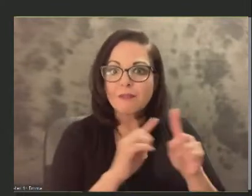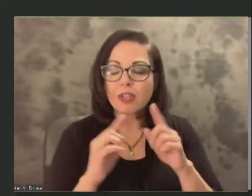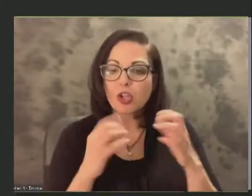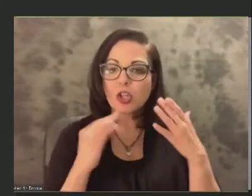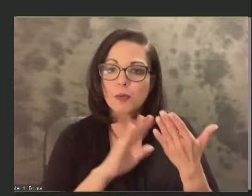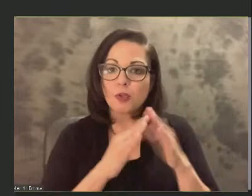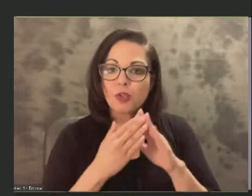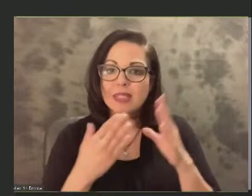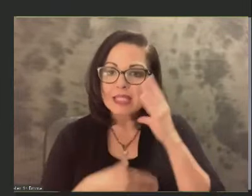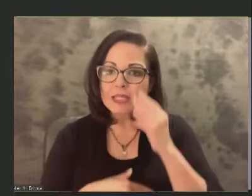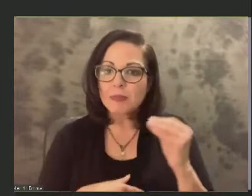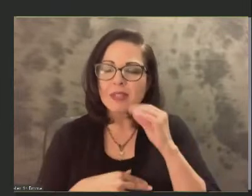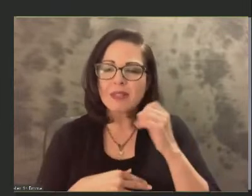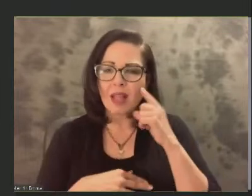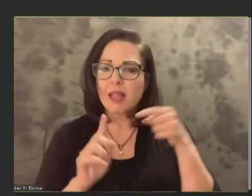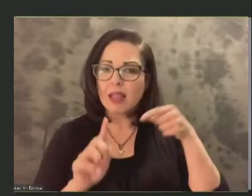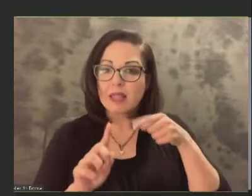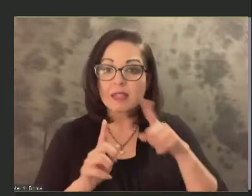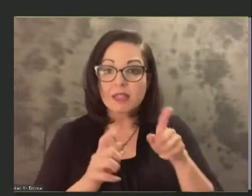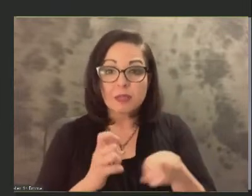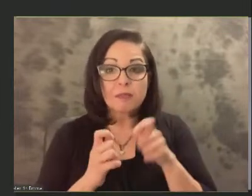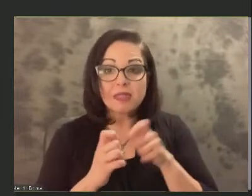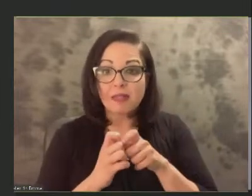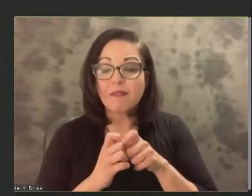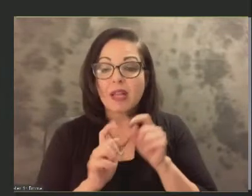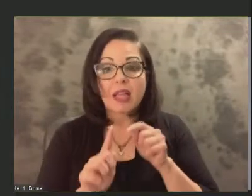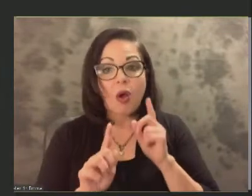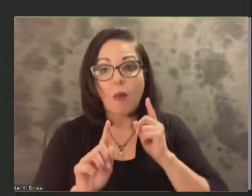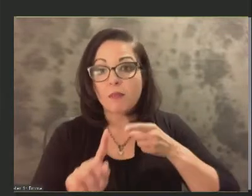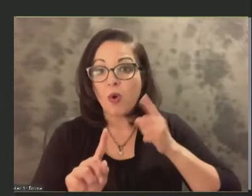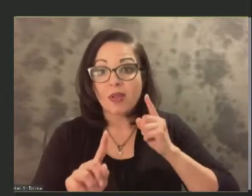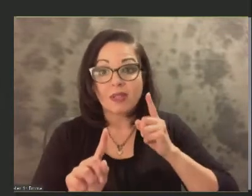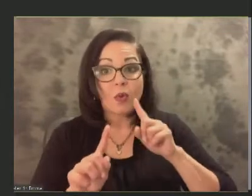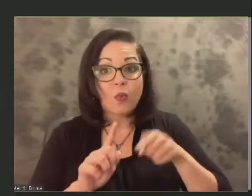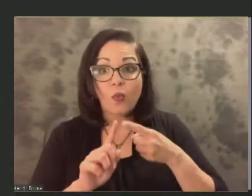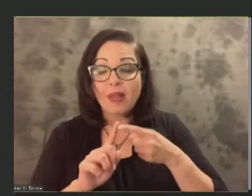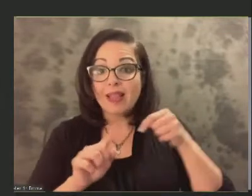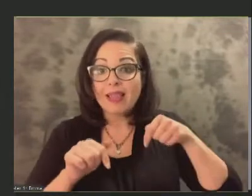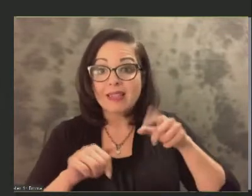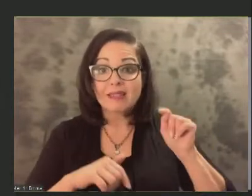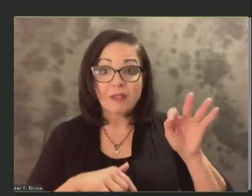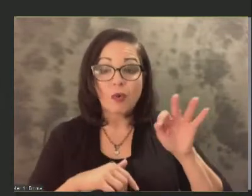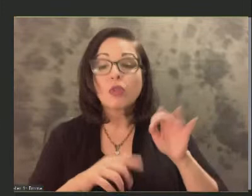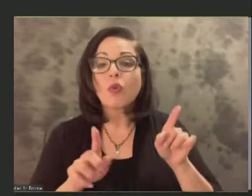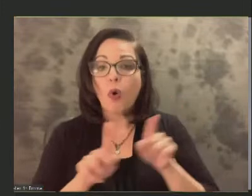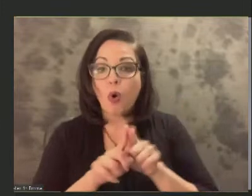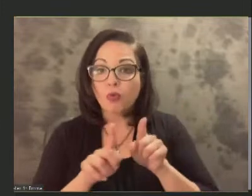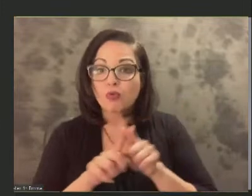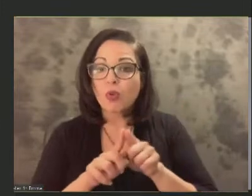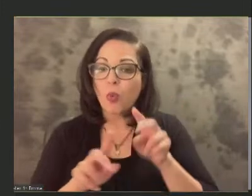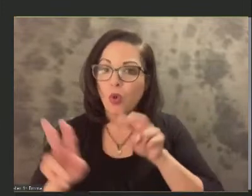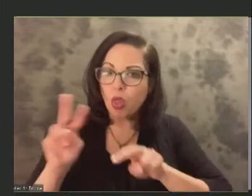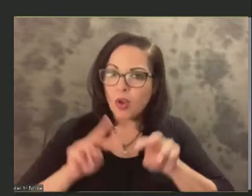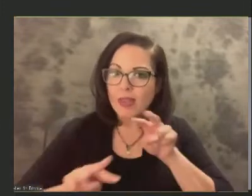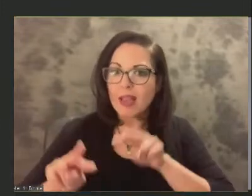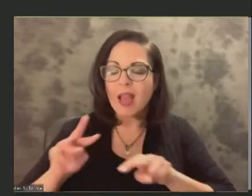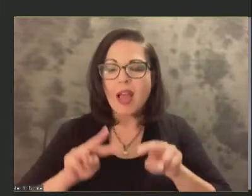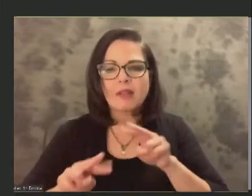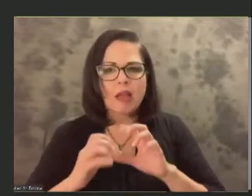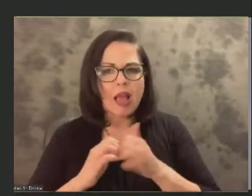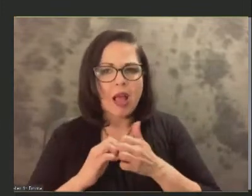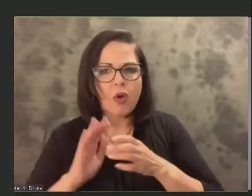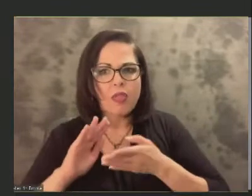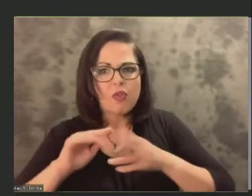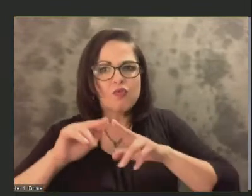is particularly on point as this task force was also looking at the rise of